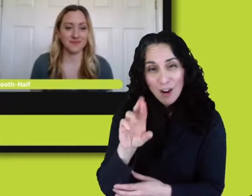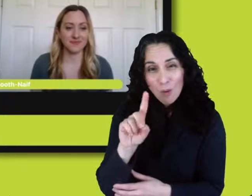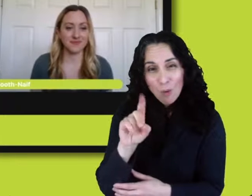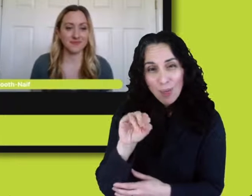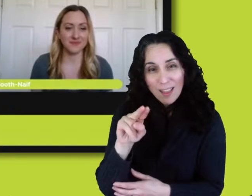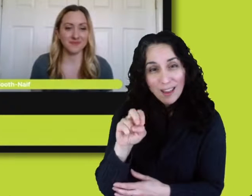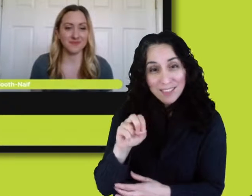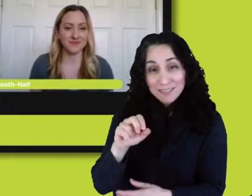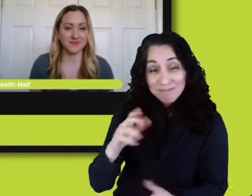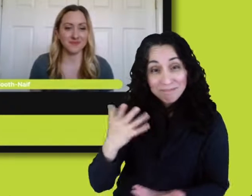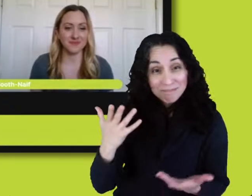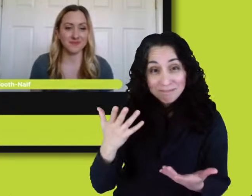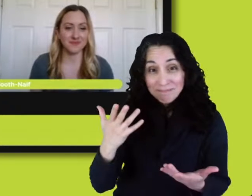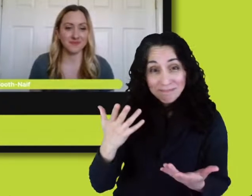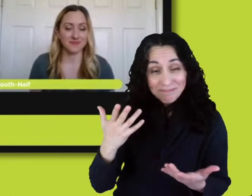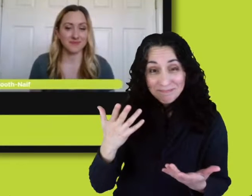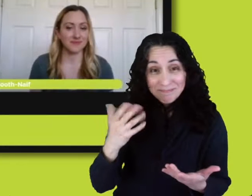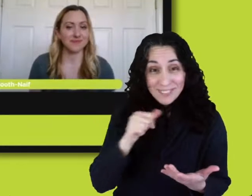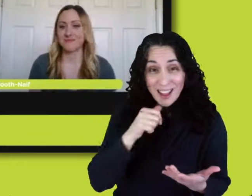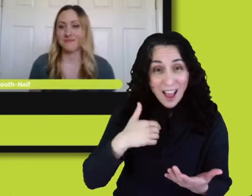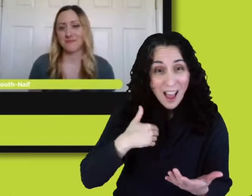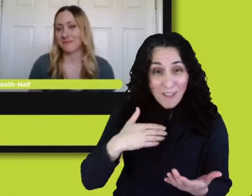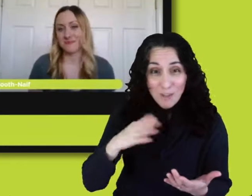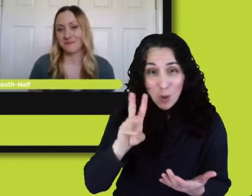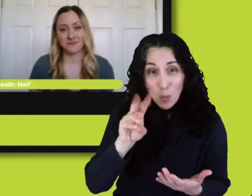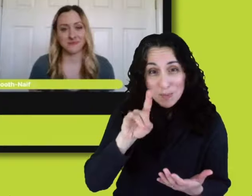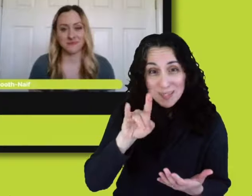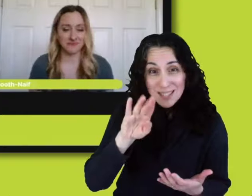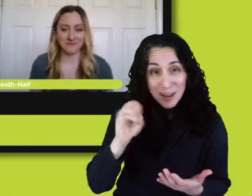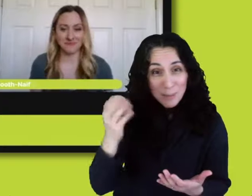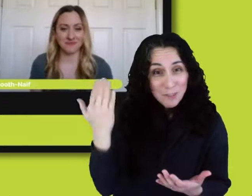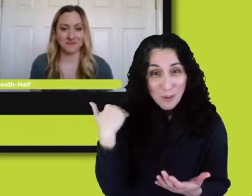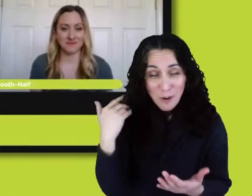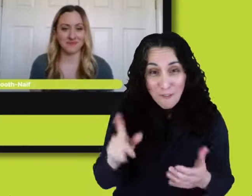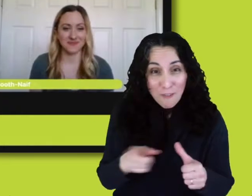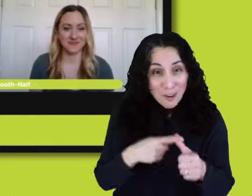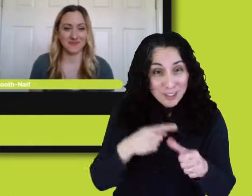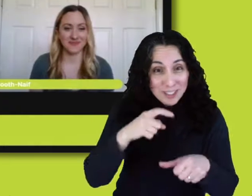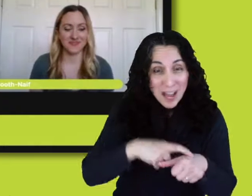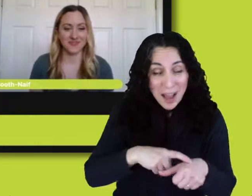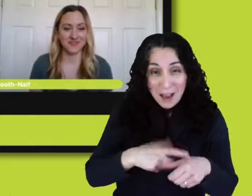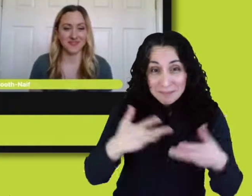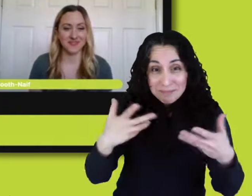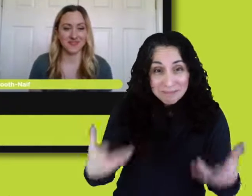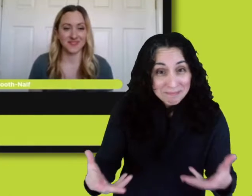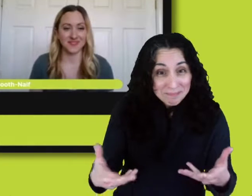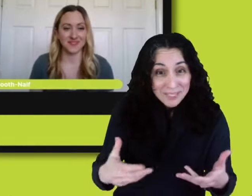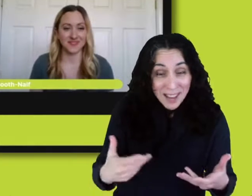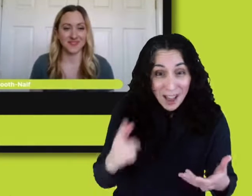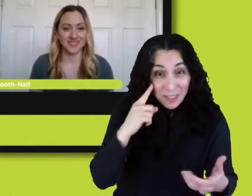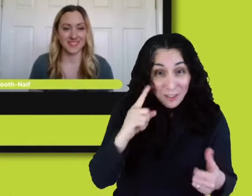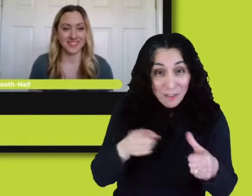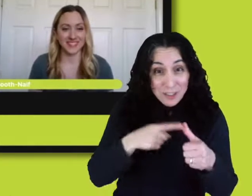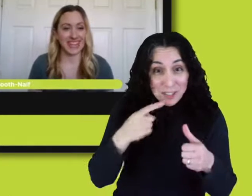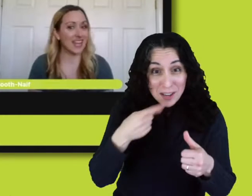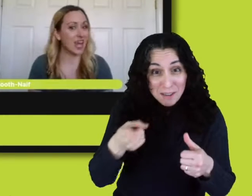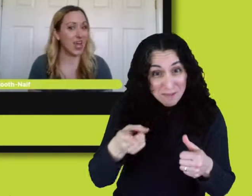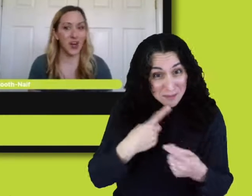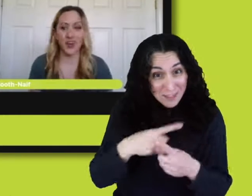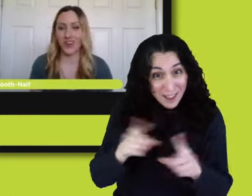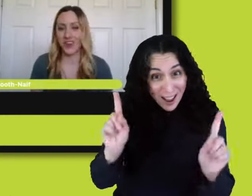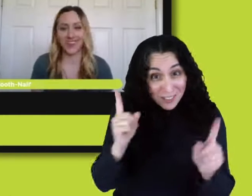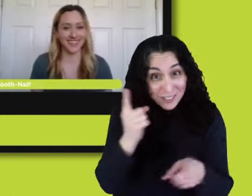and Caroline did not have a website before this. So this is like super big and maybe an exclusive. I'm not sure if you've told